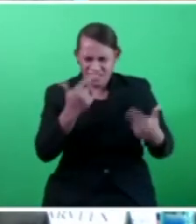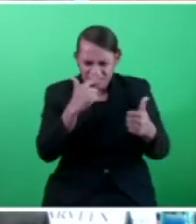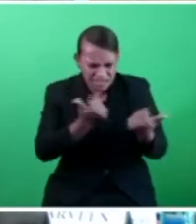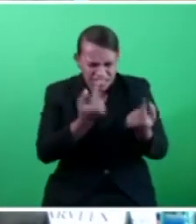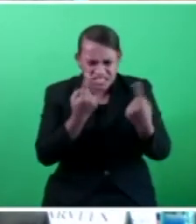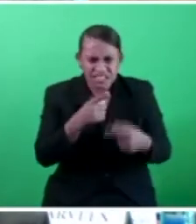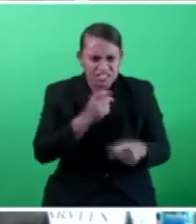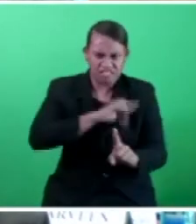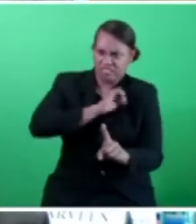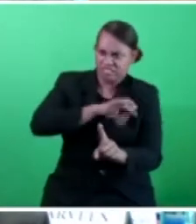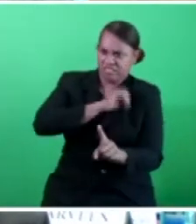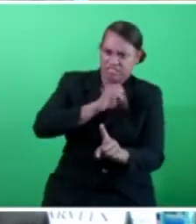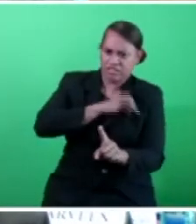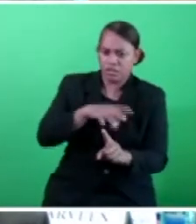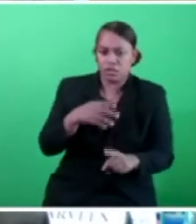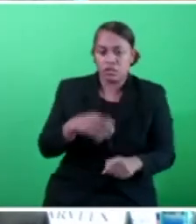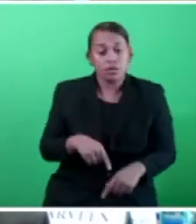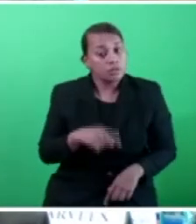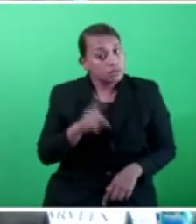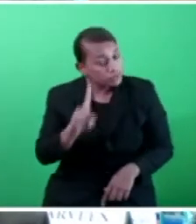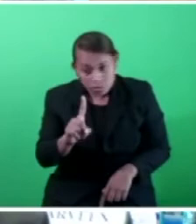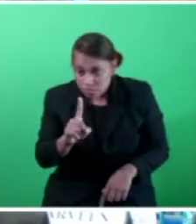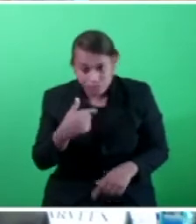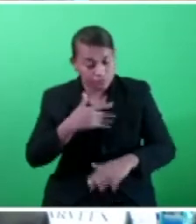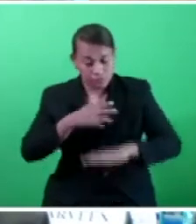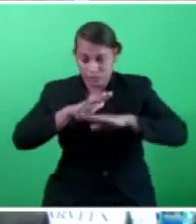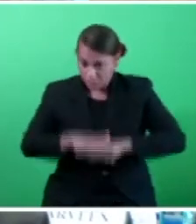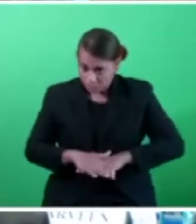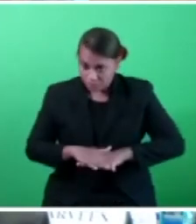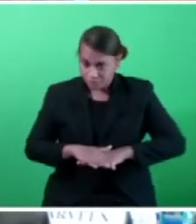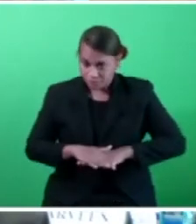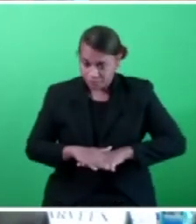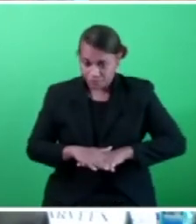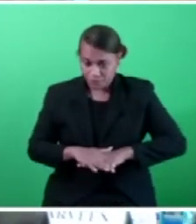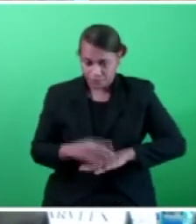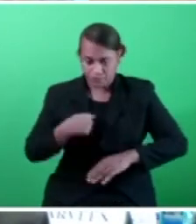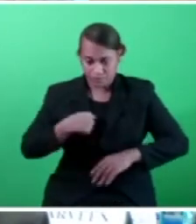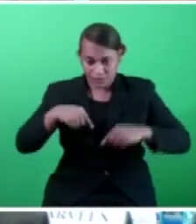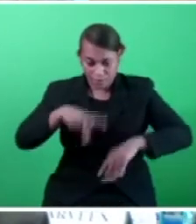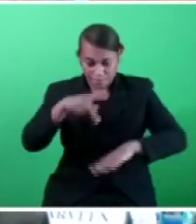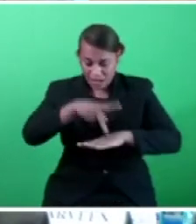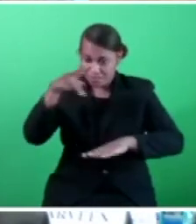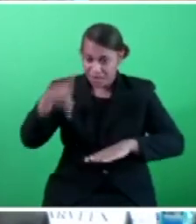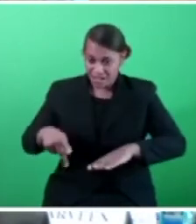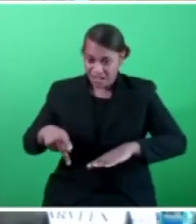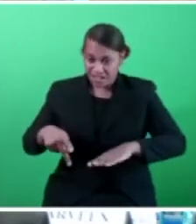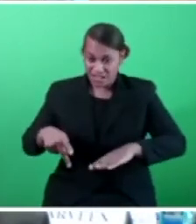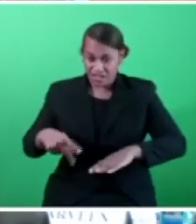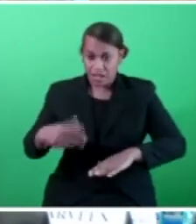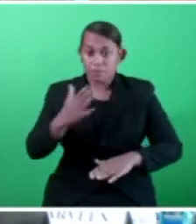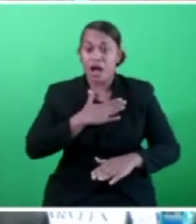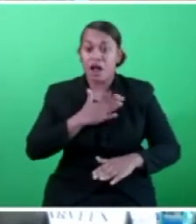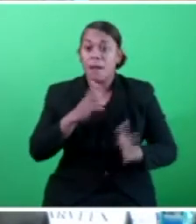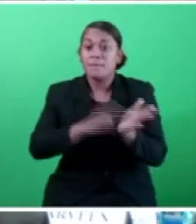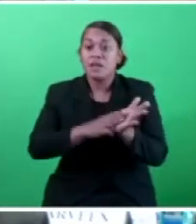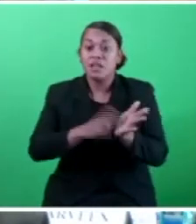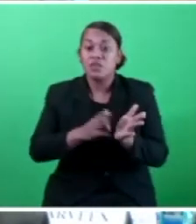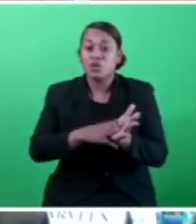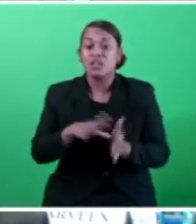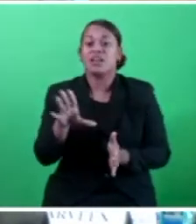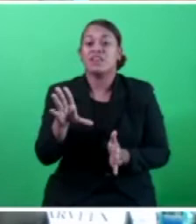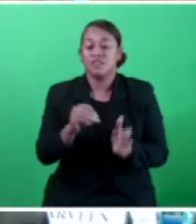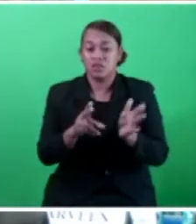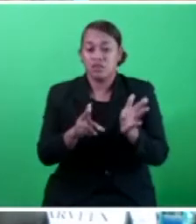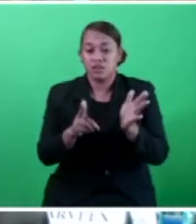I've said earlier inside this house, in this August house, that my mother from the Malay Nawosa of the